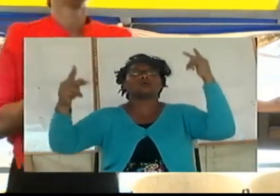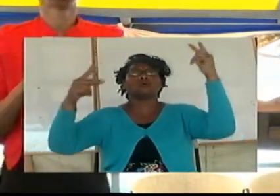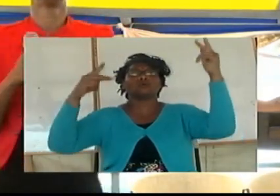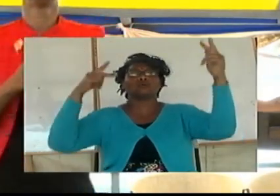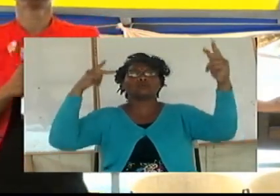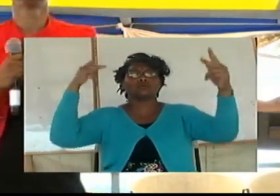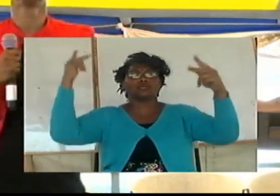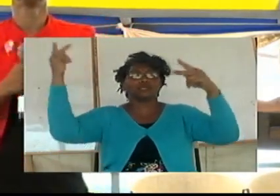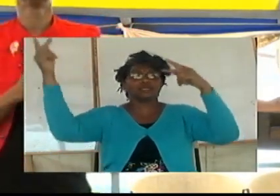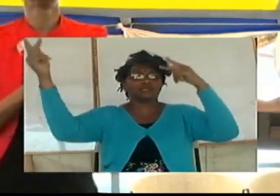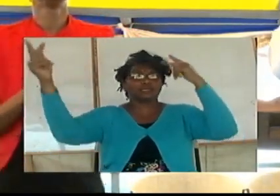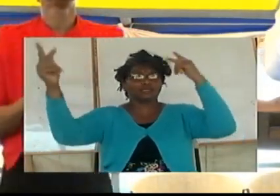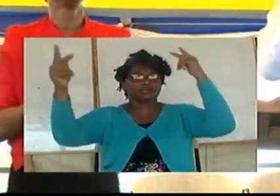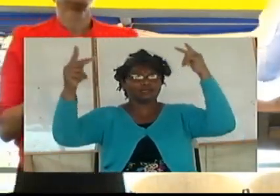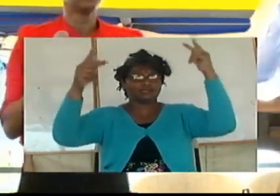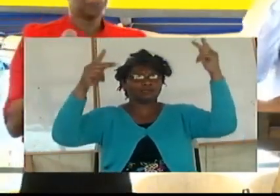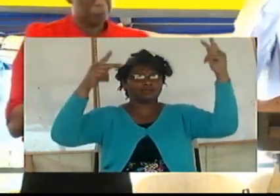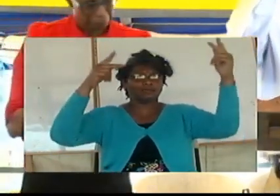victory.